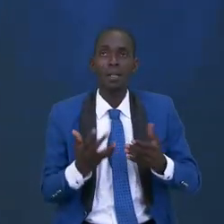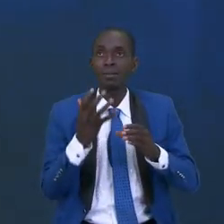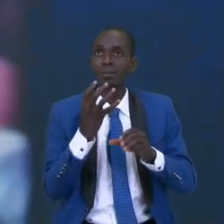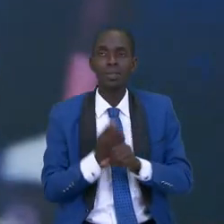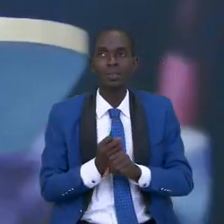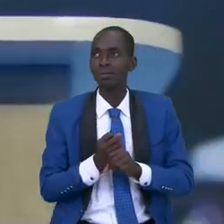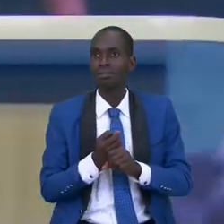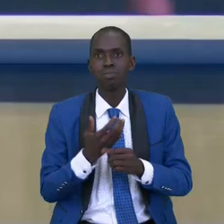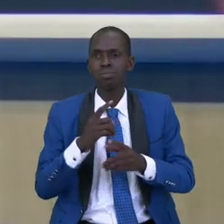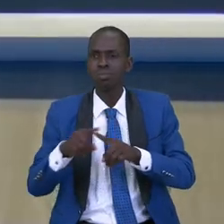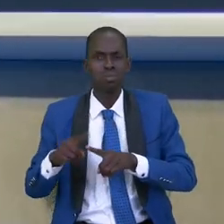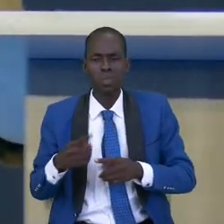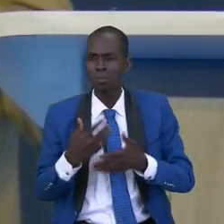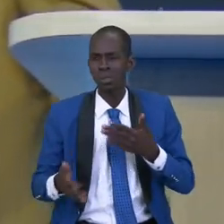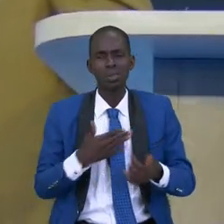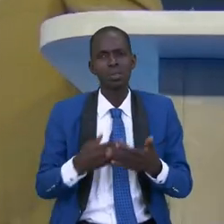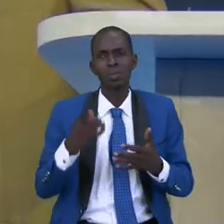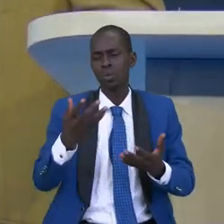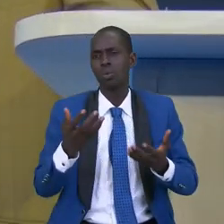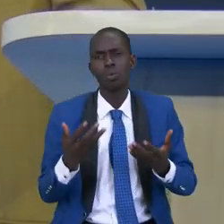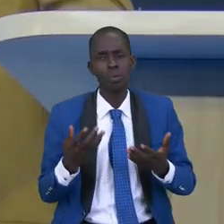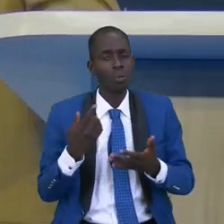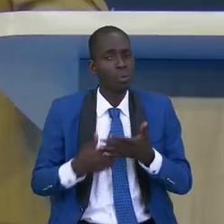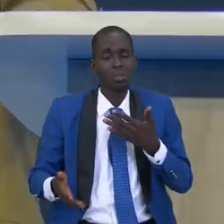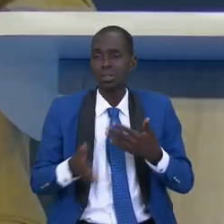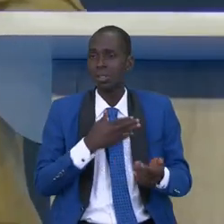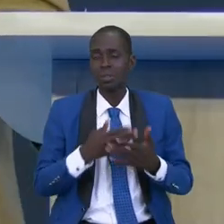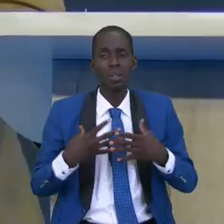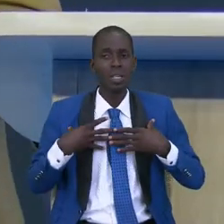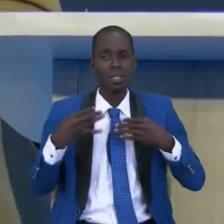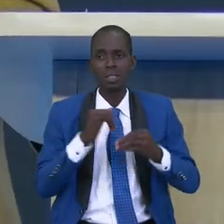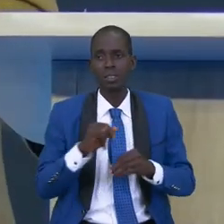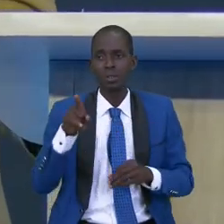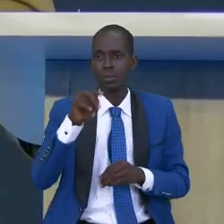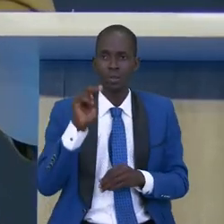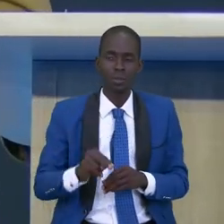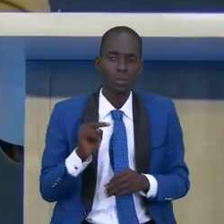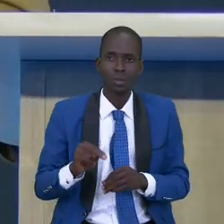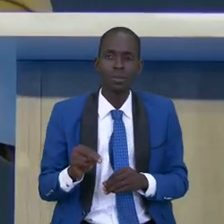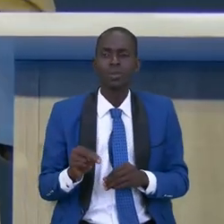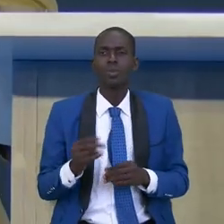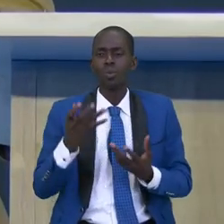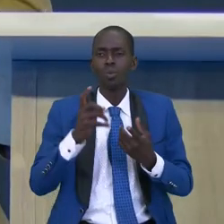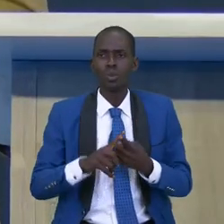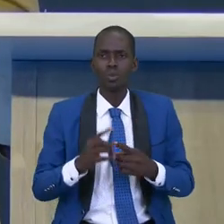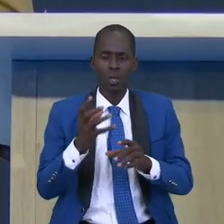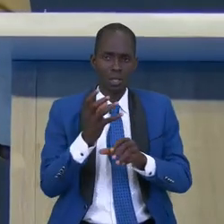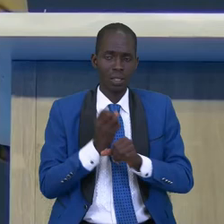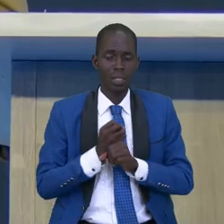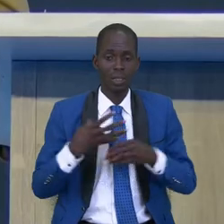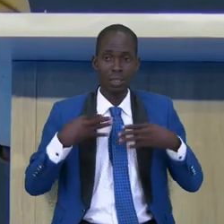miracle of being able to stand erect with all the waist pain gone, that